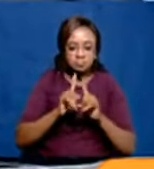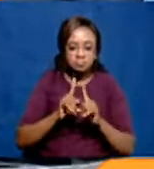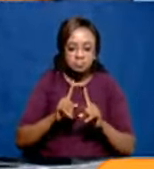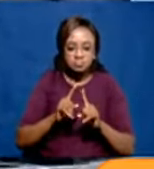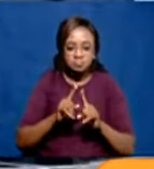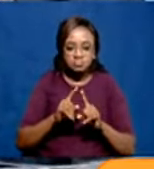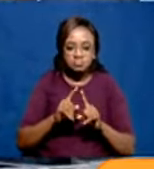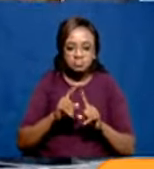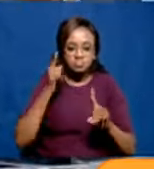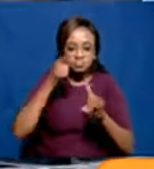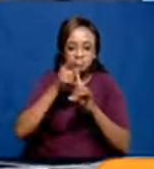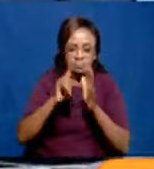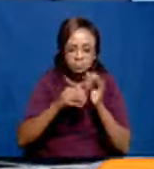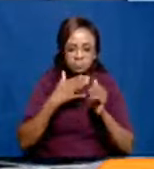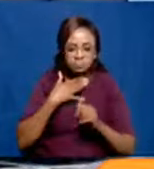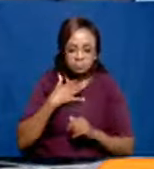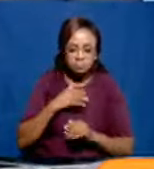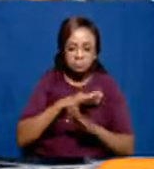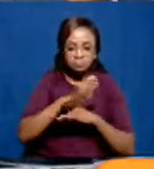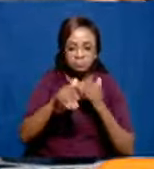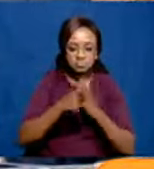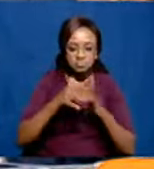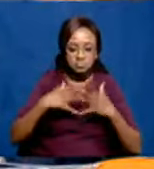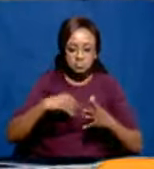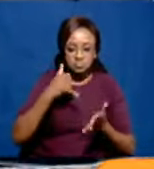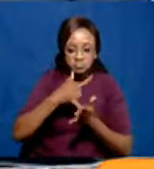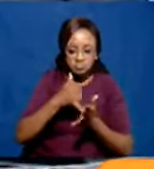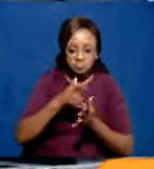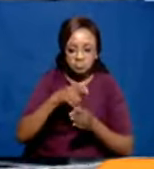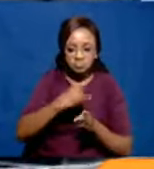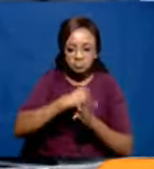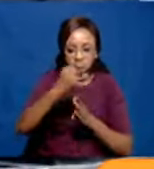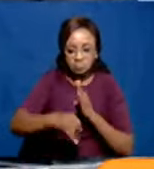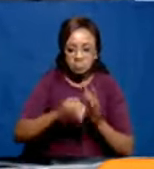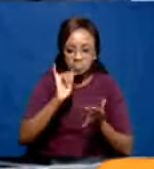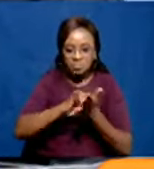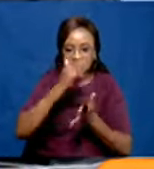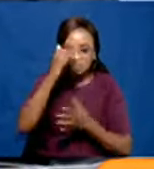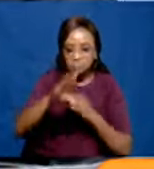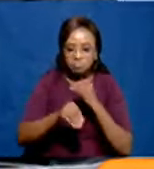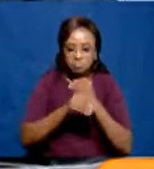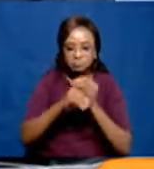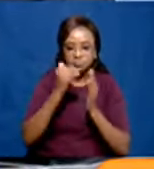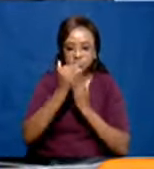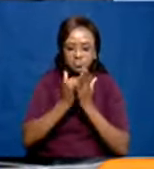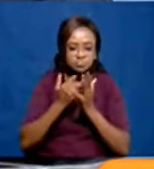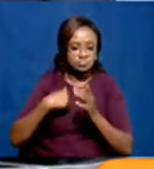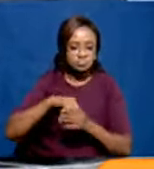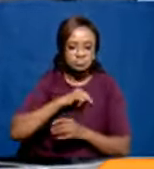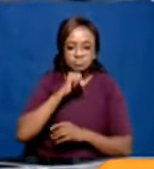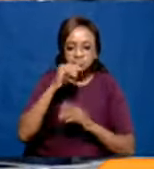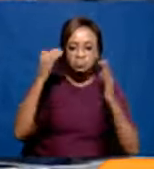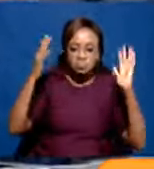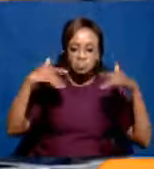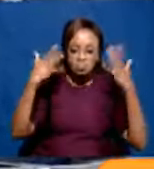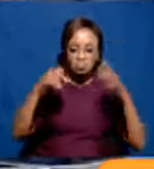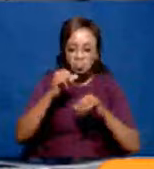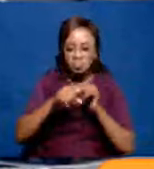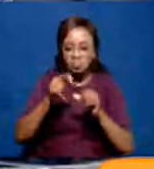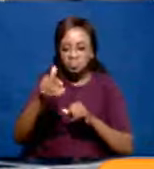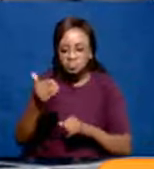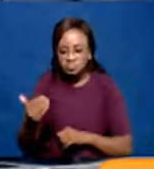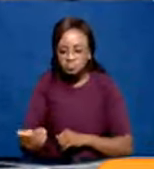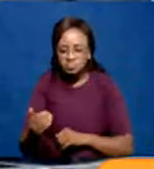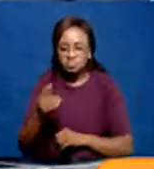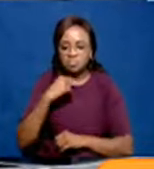So the aim is to get coverage of everybody. And that is why the additional schemes are not necessary. So we don't need to worry about a student who can't be able to pay because they come from... But